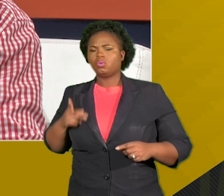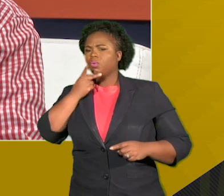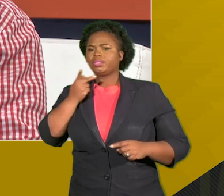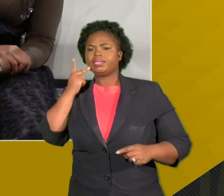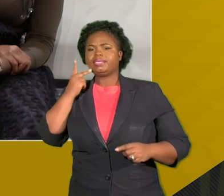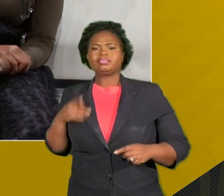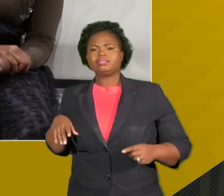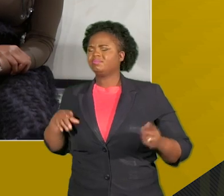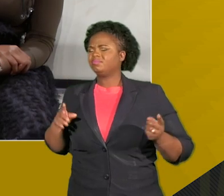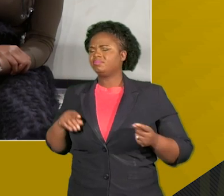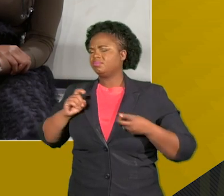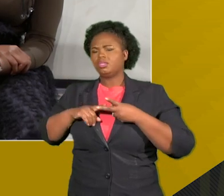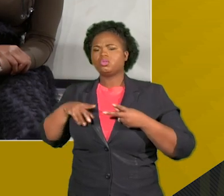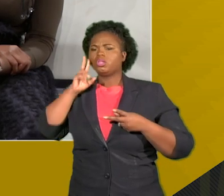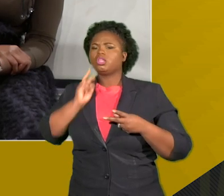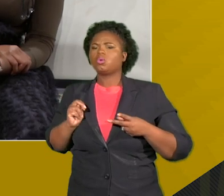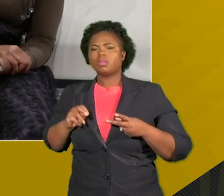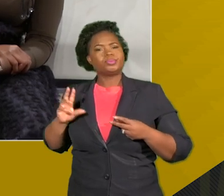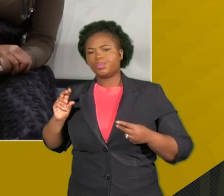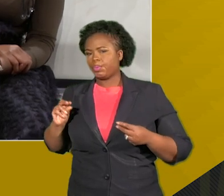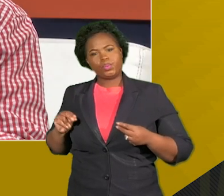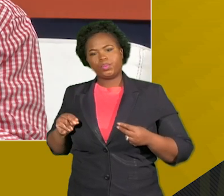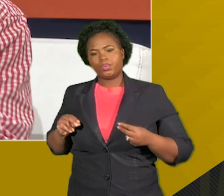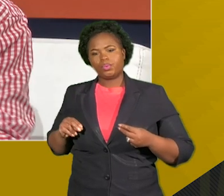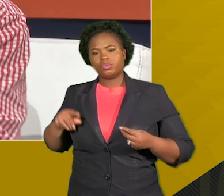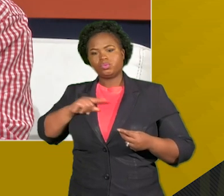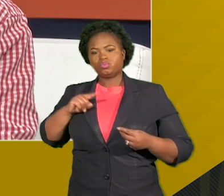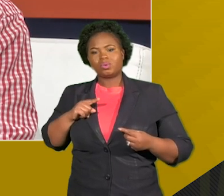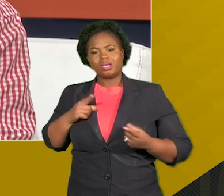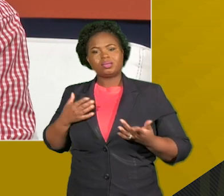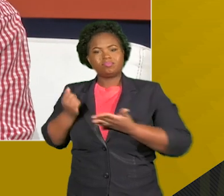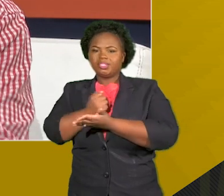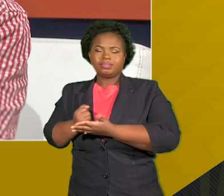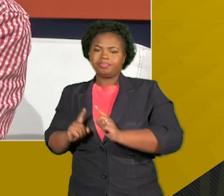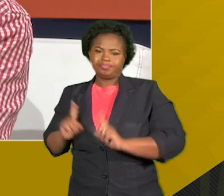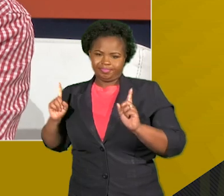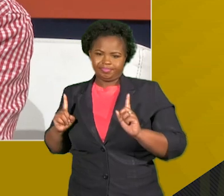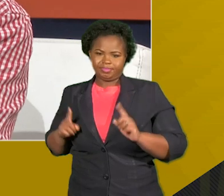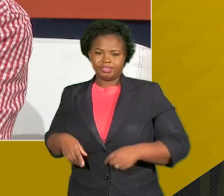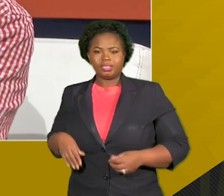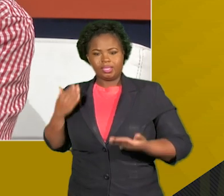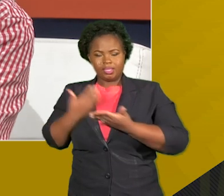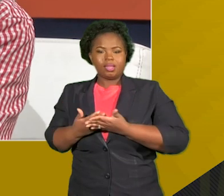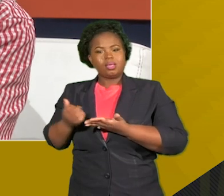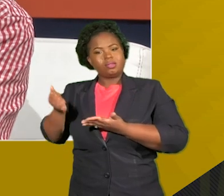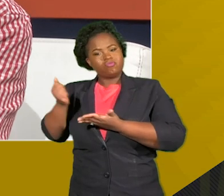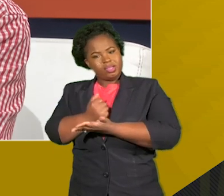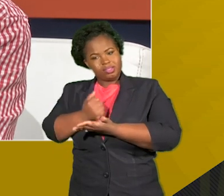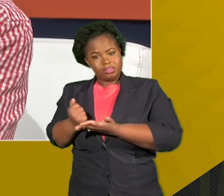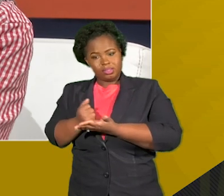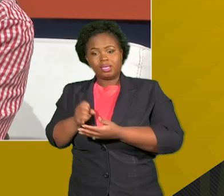as Mzansi Shandu. You cannot do that. Mm. It is ngeke bakwazi ukuthi bakregister. So God must register provided